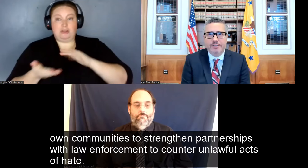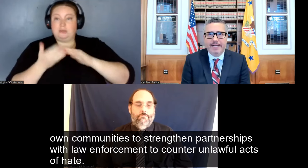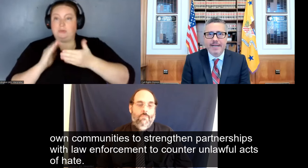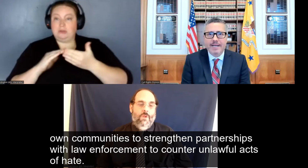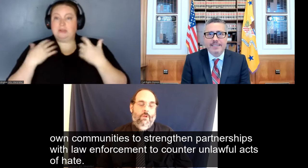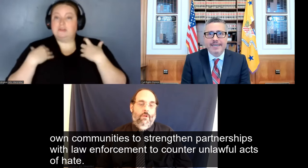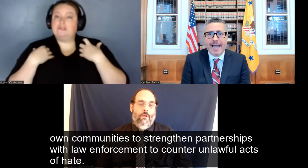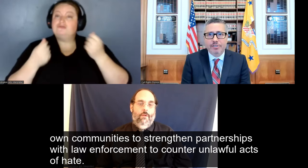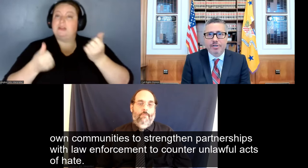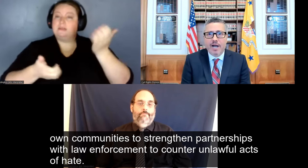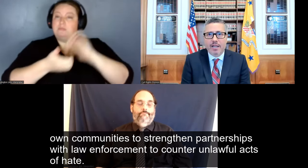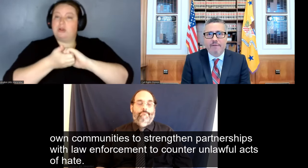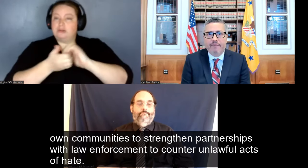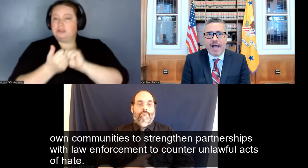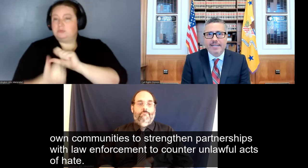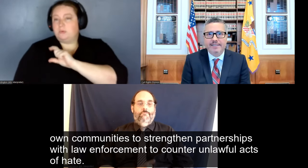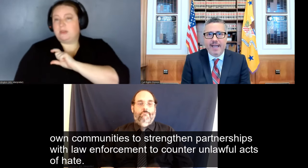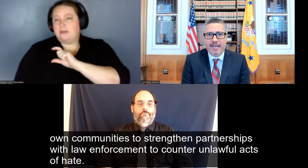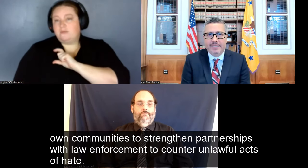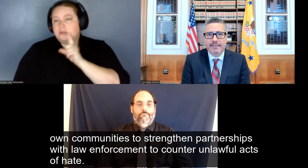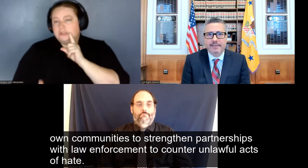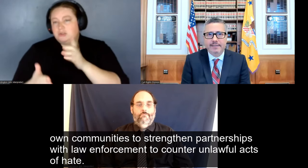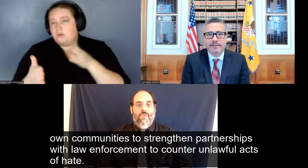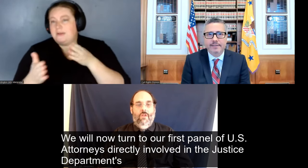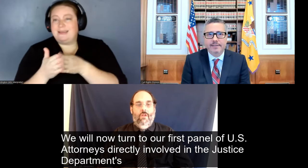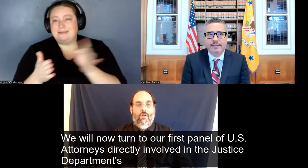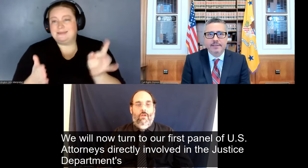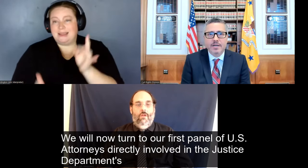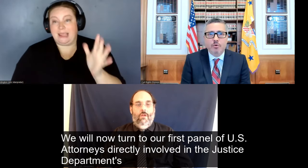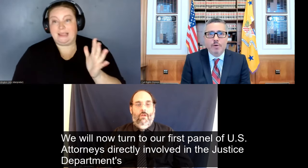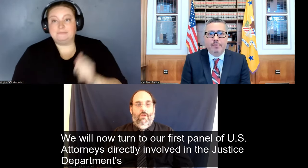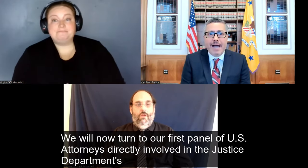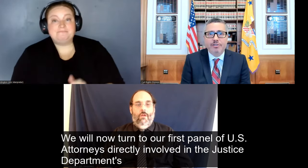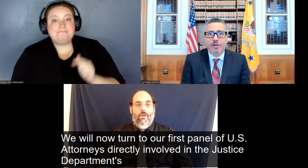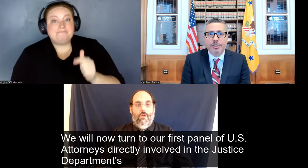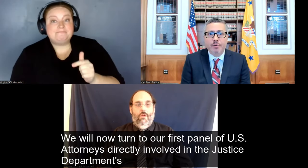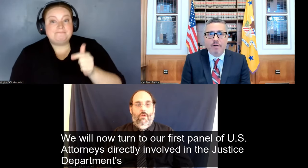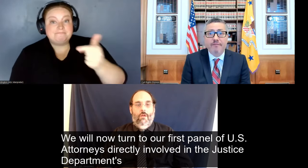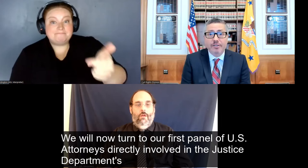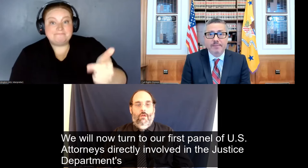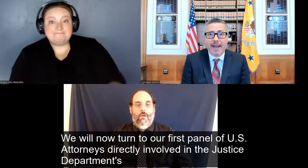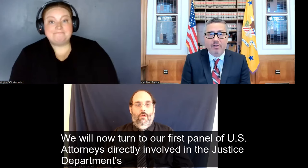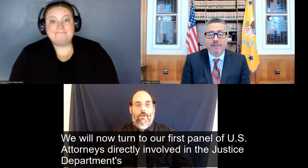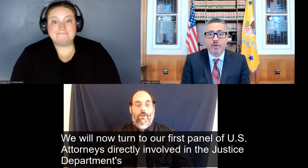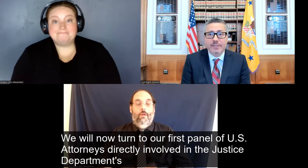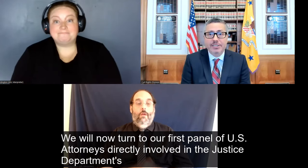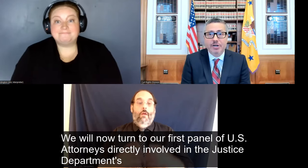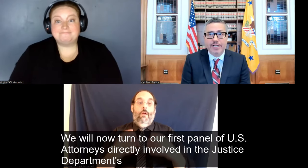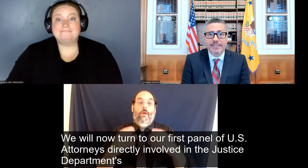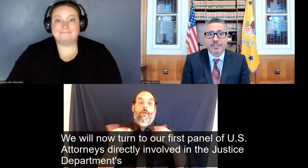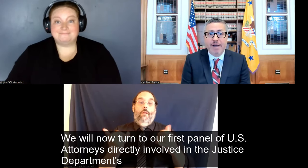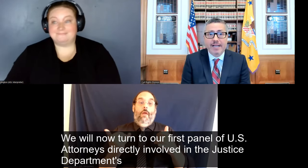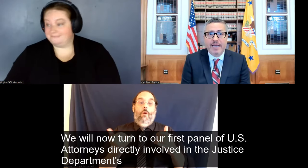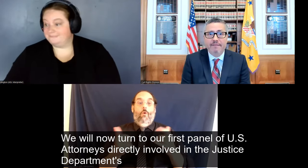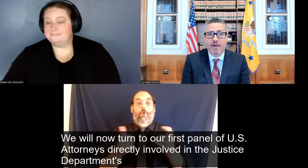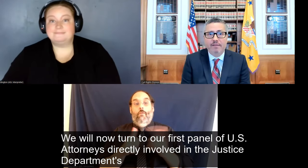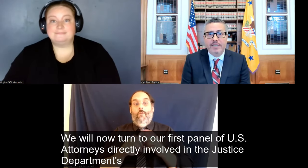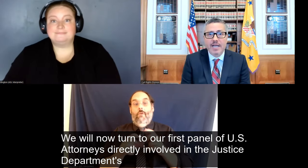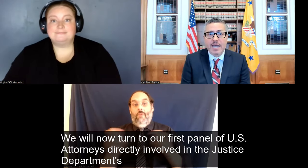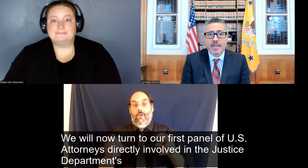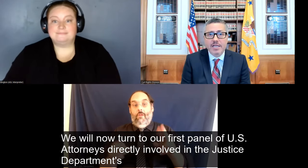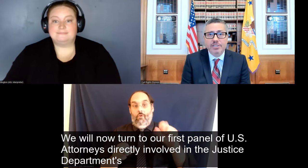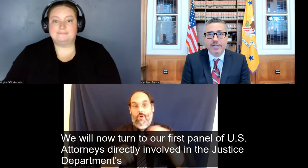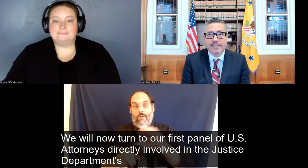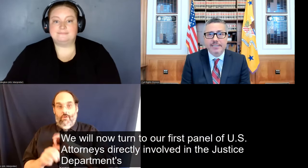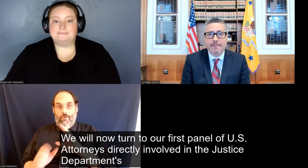law enforcement to counter unlawful acts of hate. We will now turn to our first panel of U.S. attorneys directly